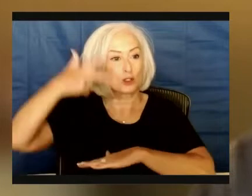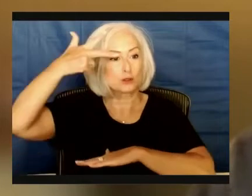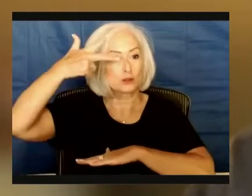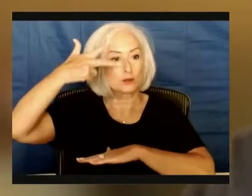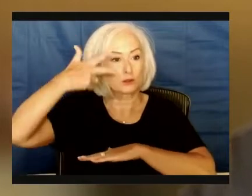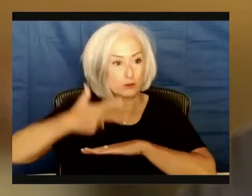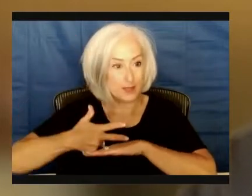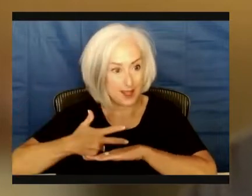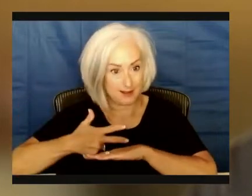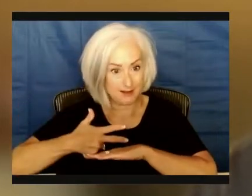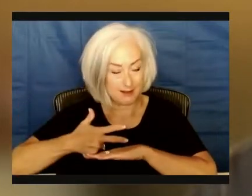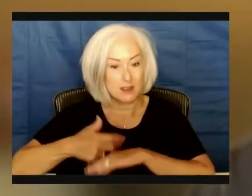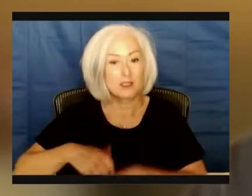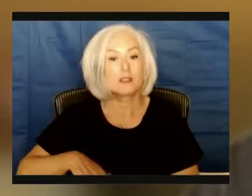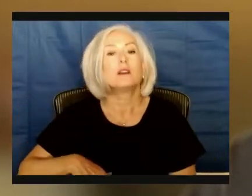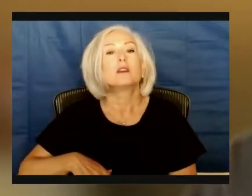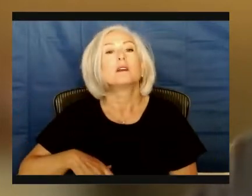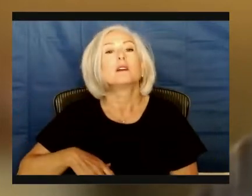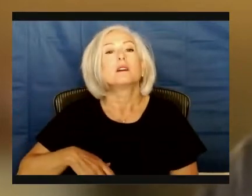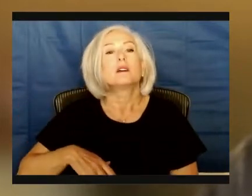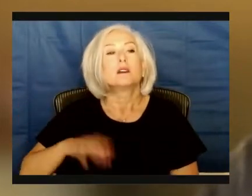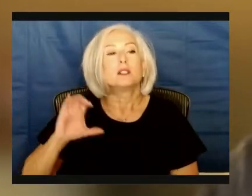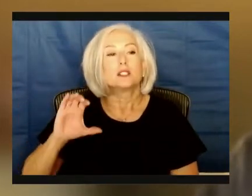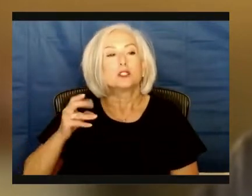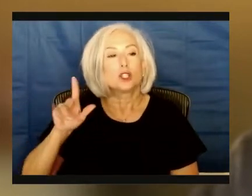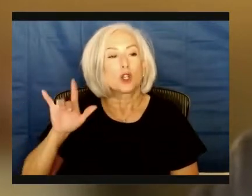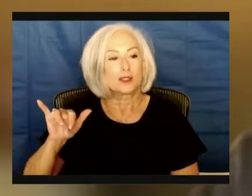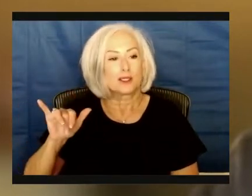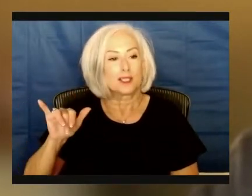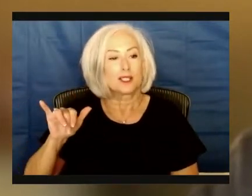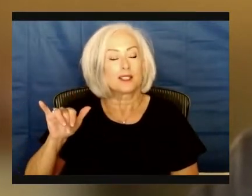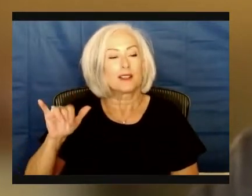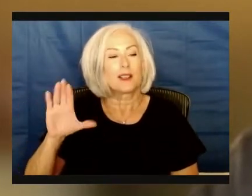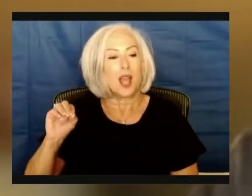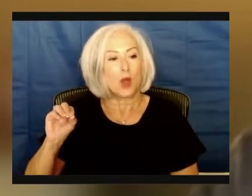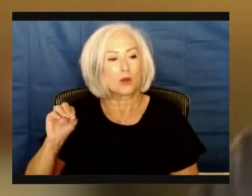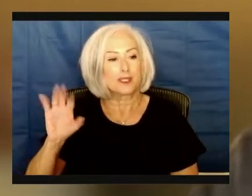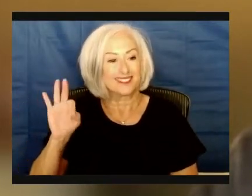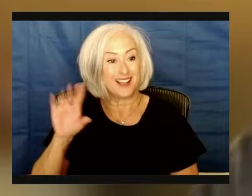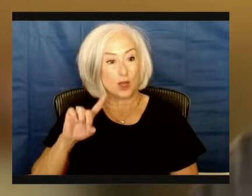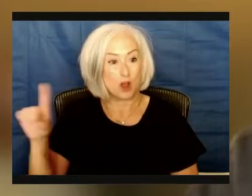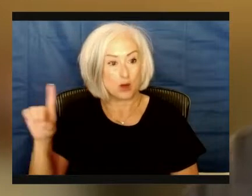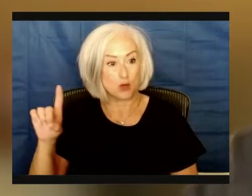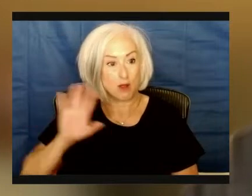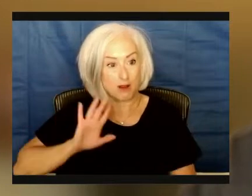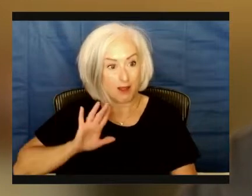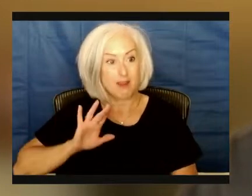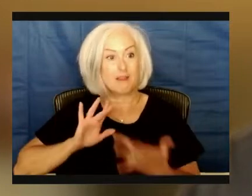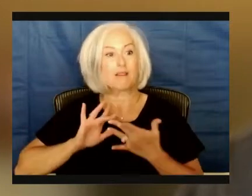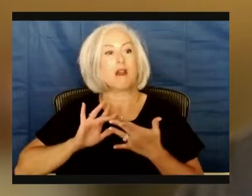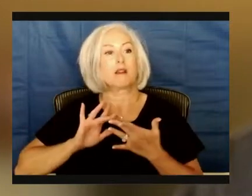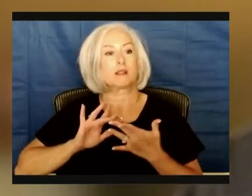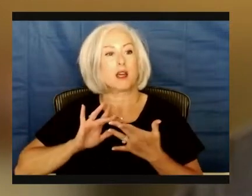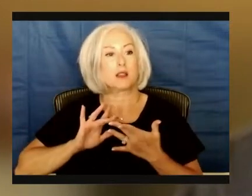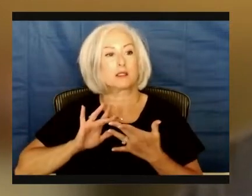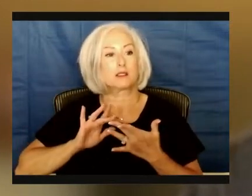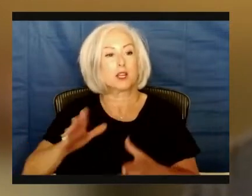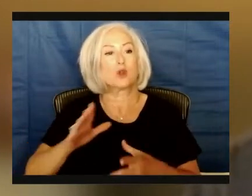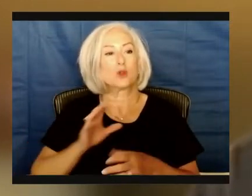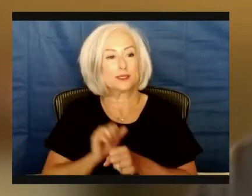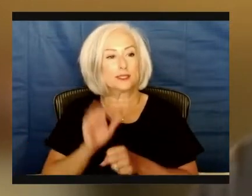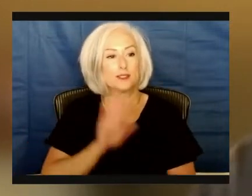dispatched called by Chariton County 911, and we received that initial call at 1:02,